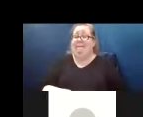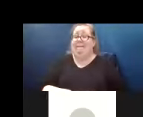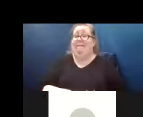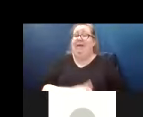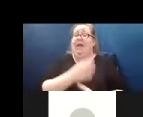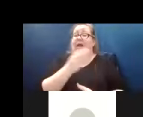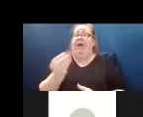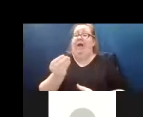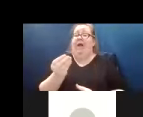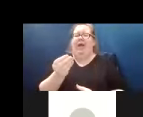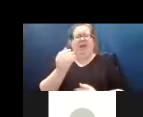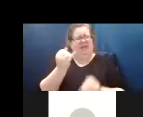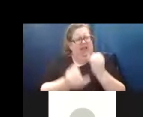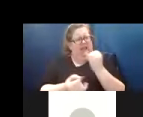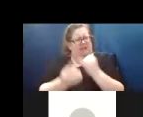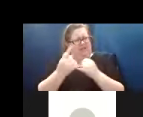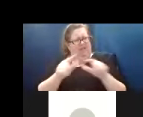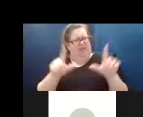And is that the last one?